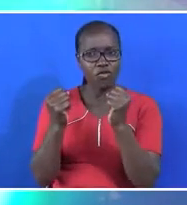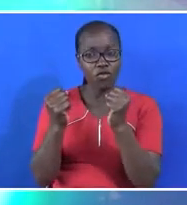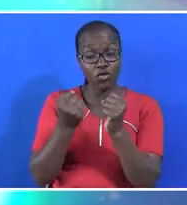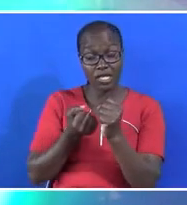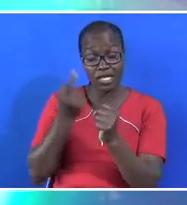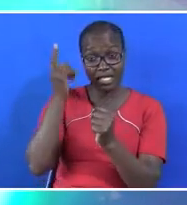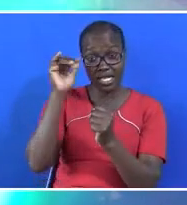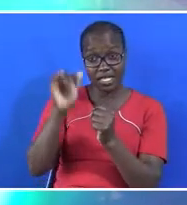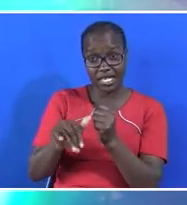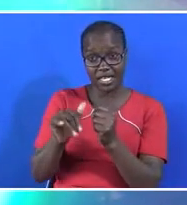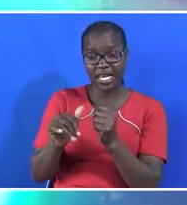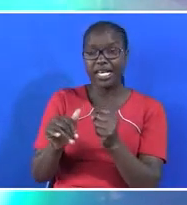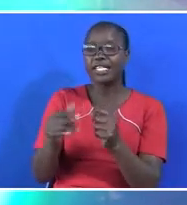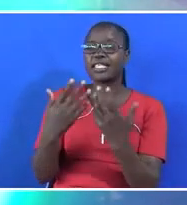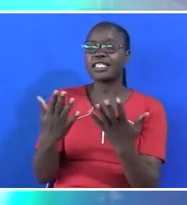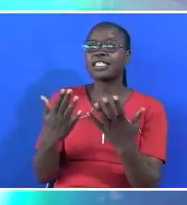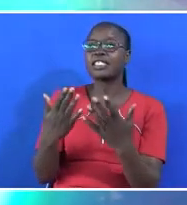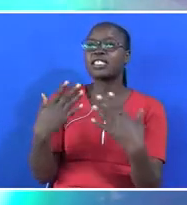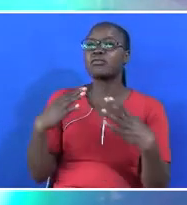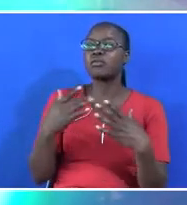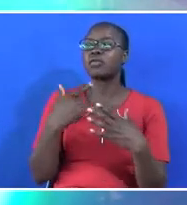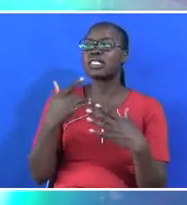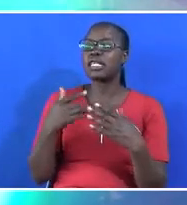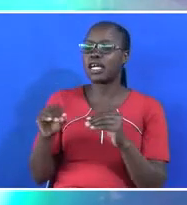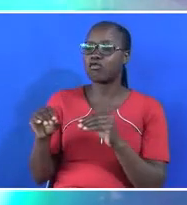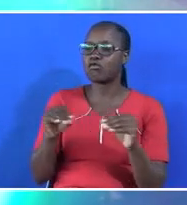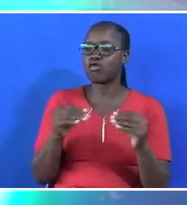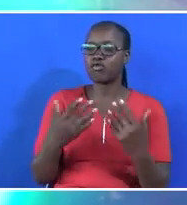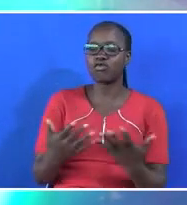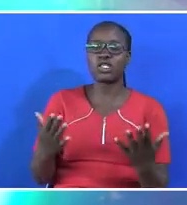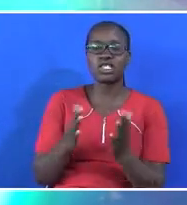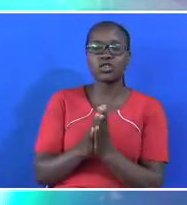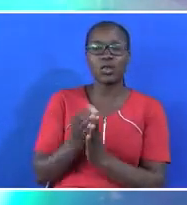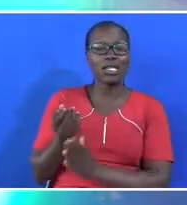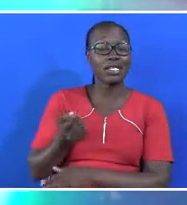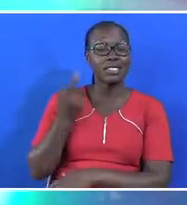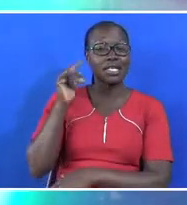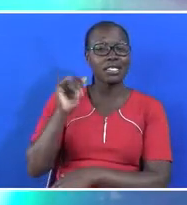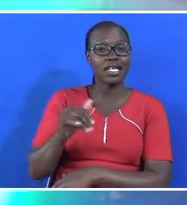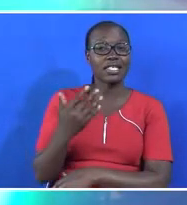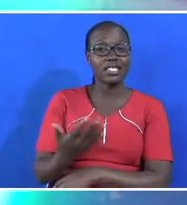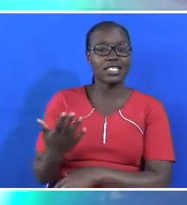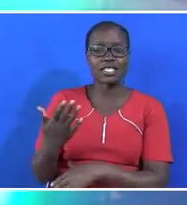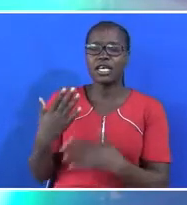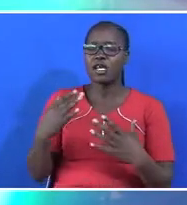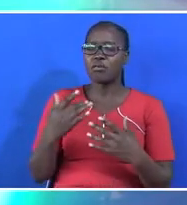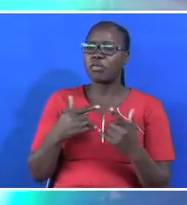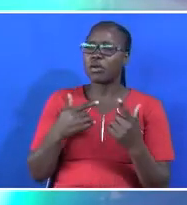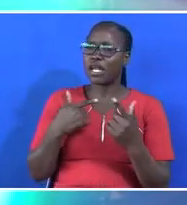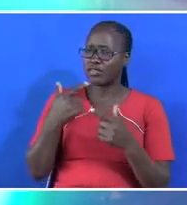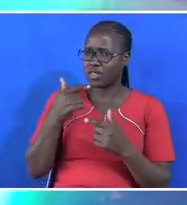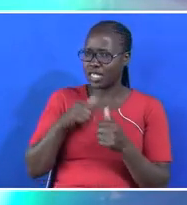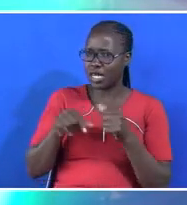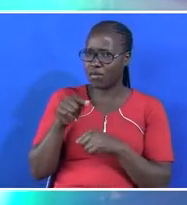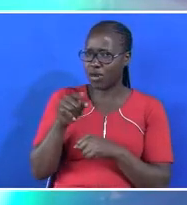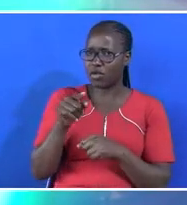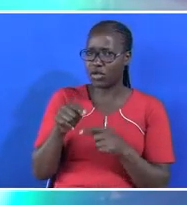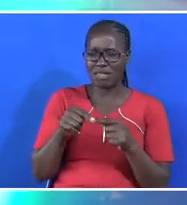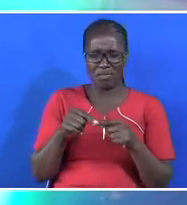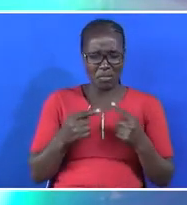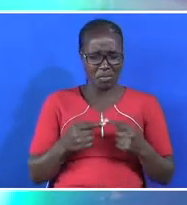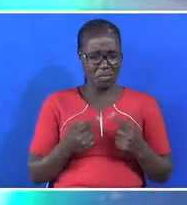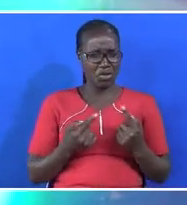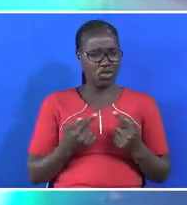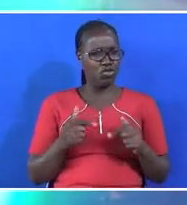that the things people say can move things. You understand that there are things people have said about you that have broken you